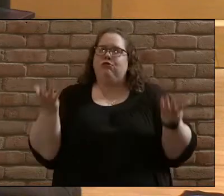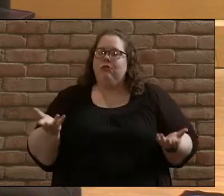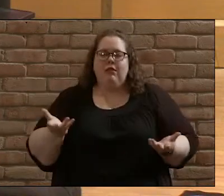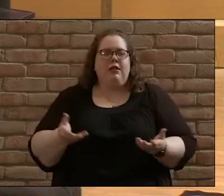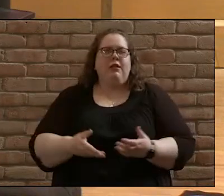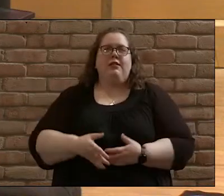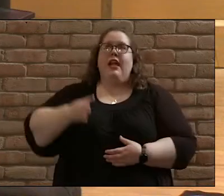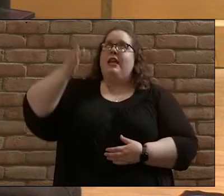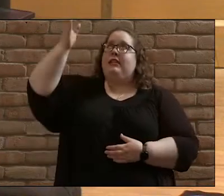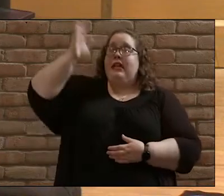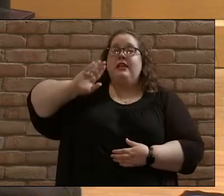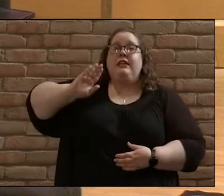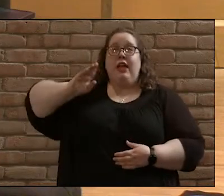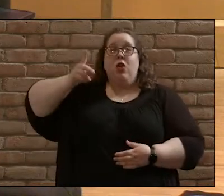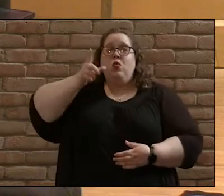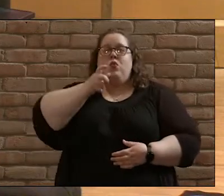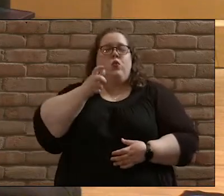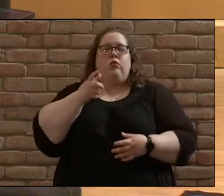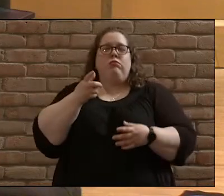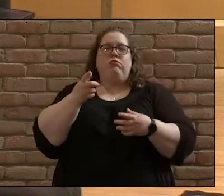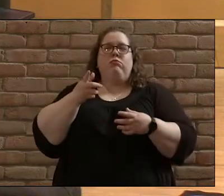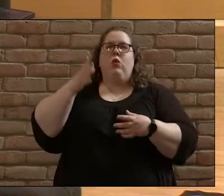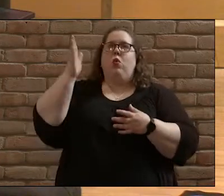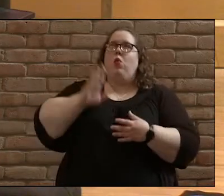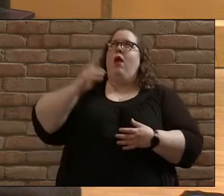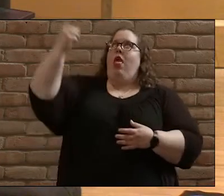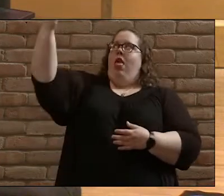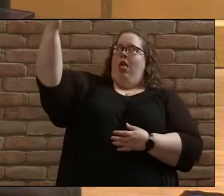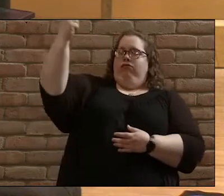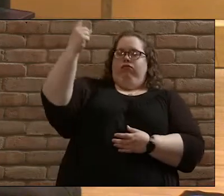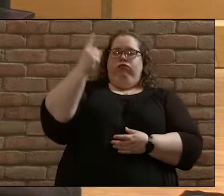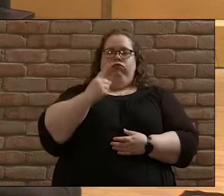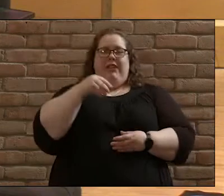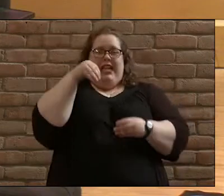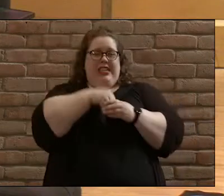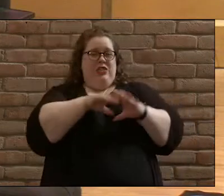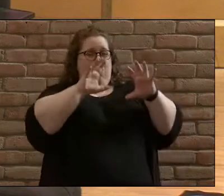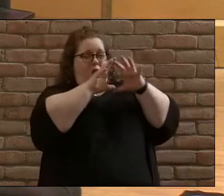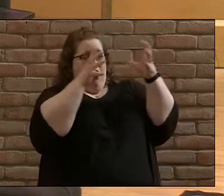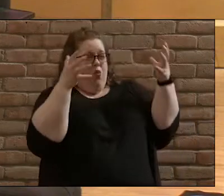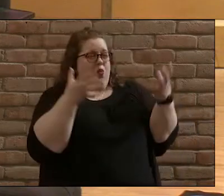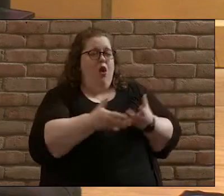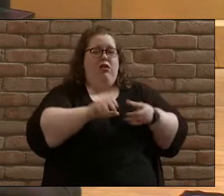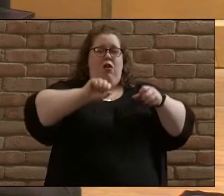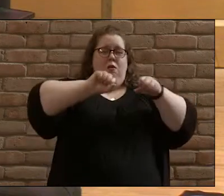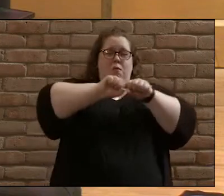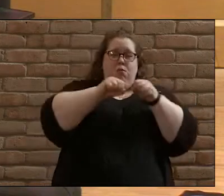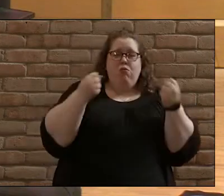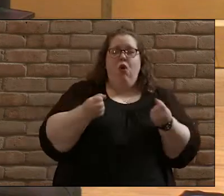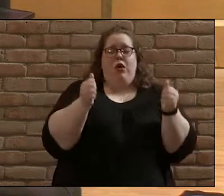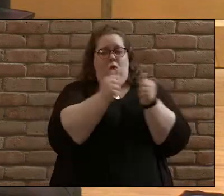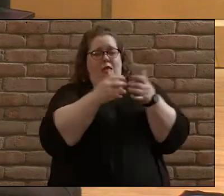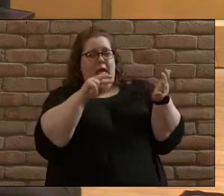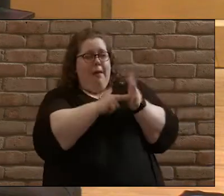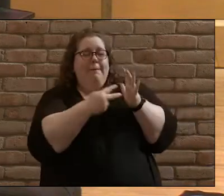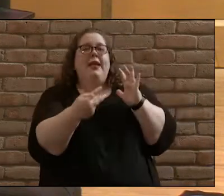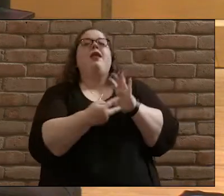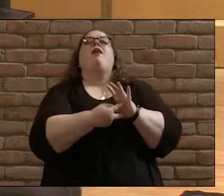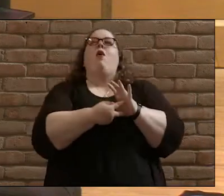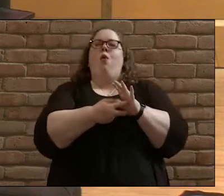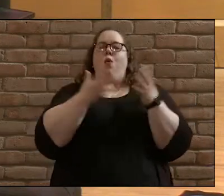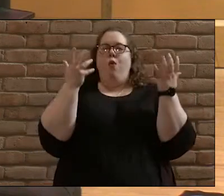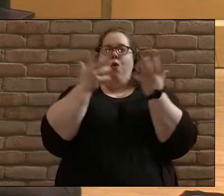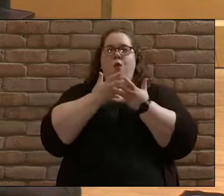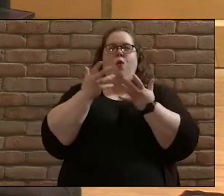actually step down into our brokenness, into our meaningless existence, and provide us